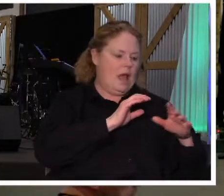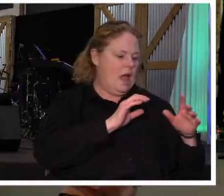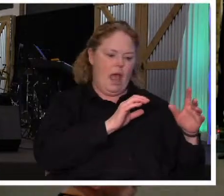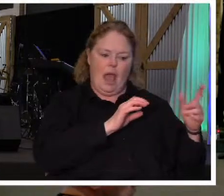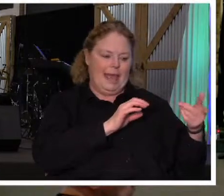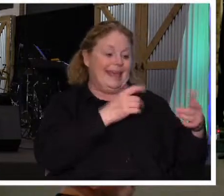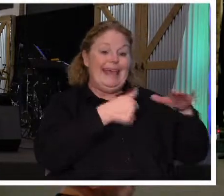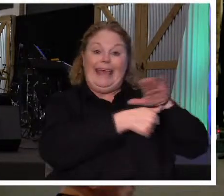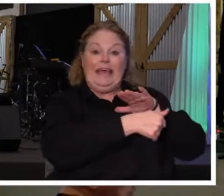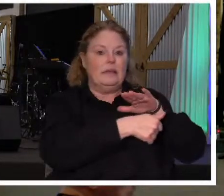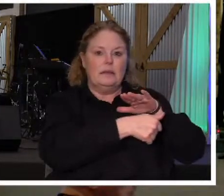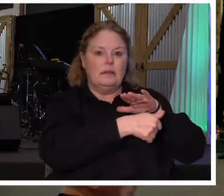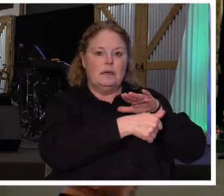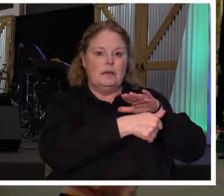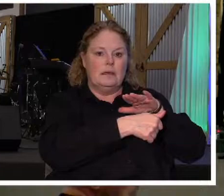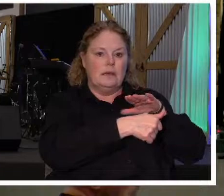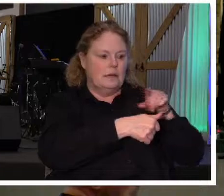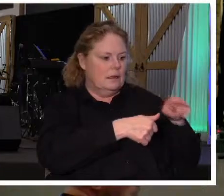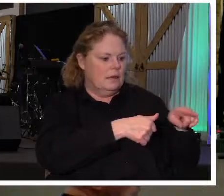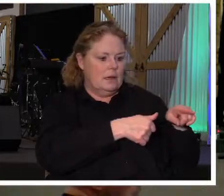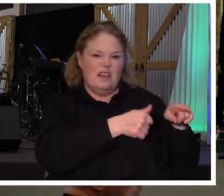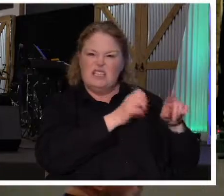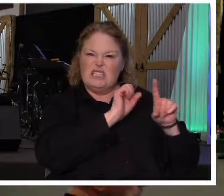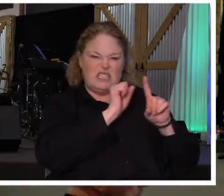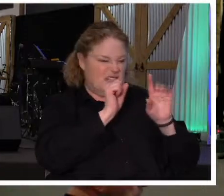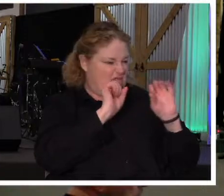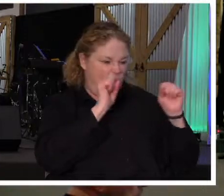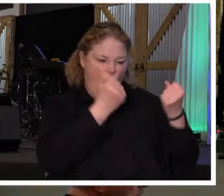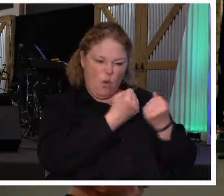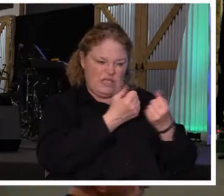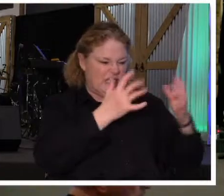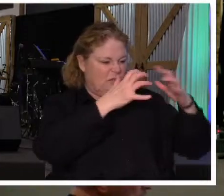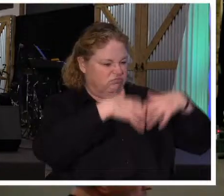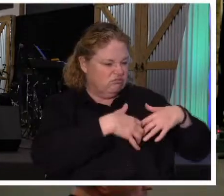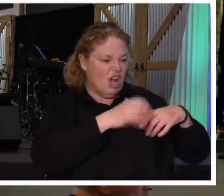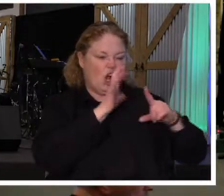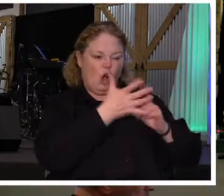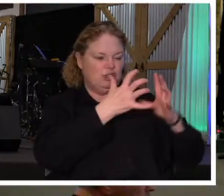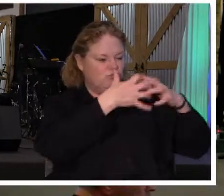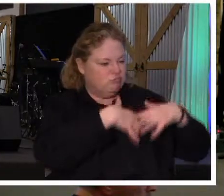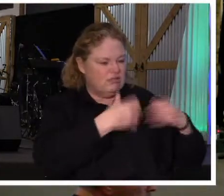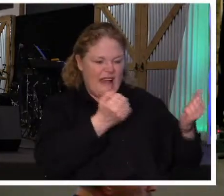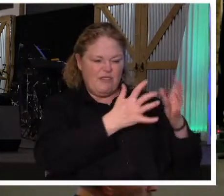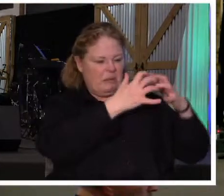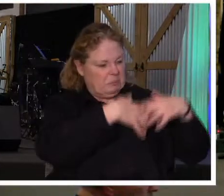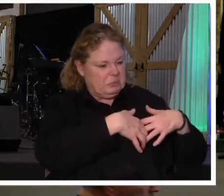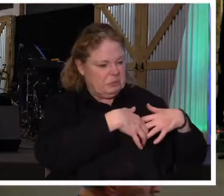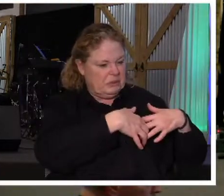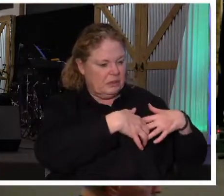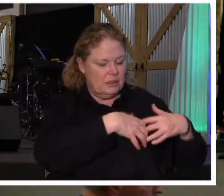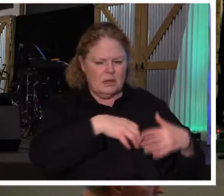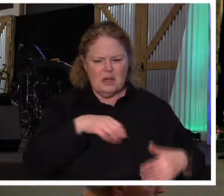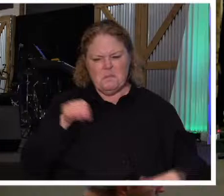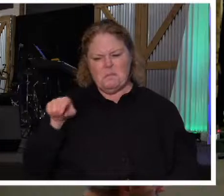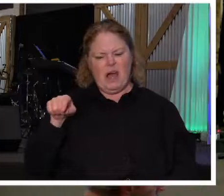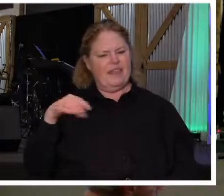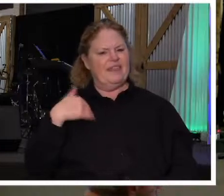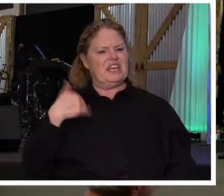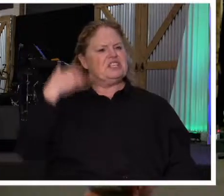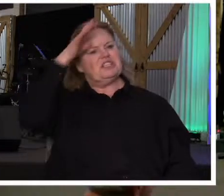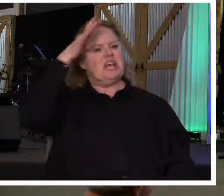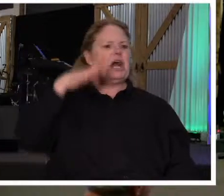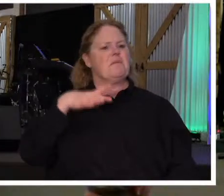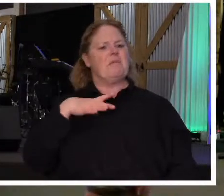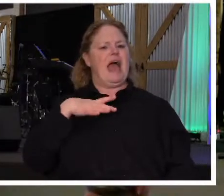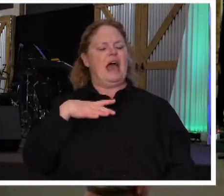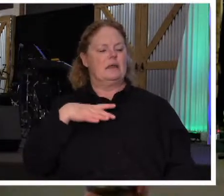you think for a young, bright, intelligent man who could speak well, the idea of the old leaders that couldn't do anything passing